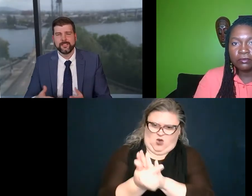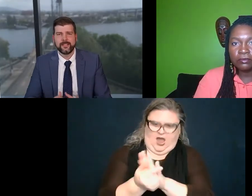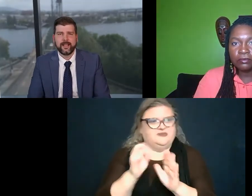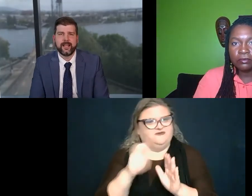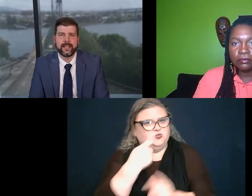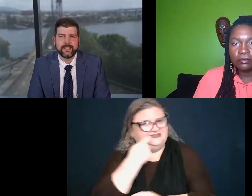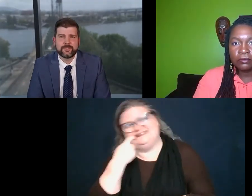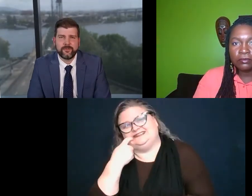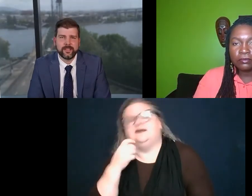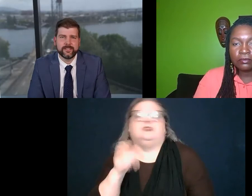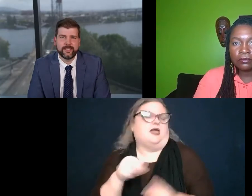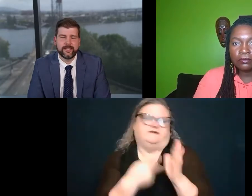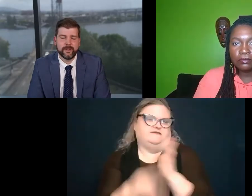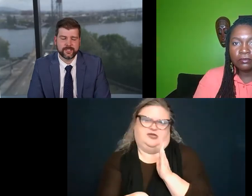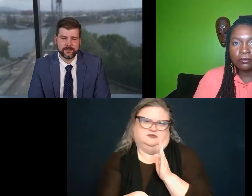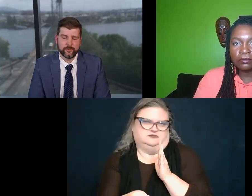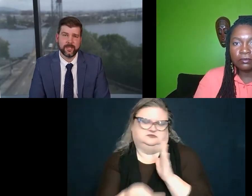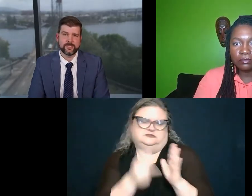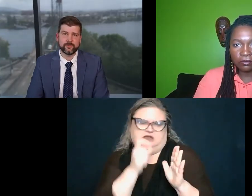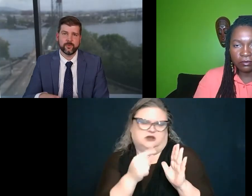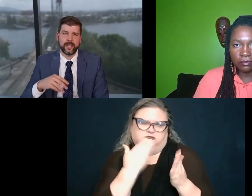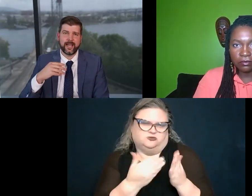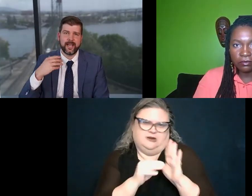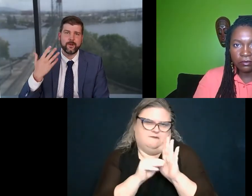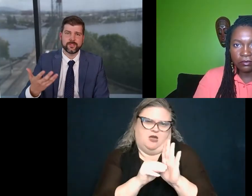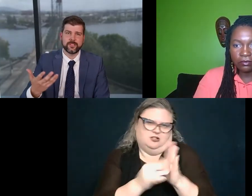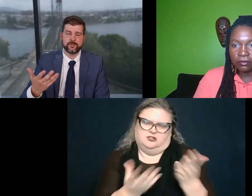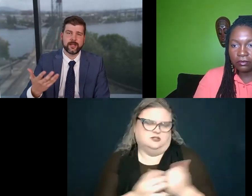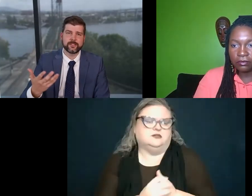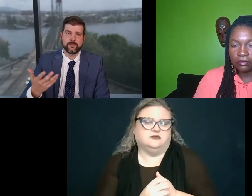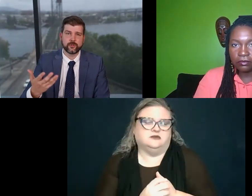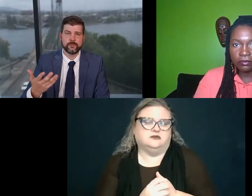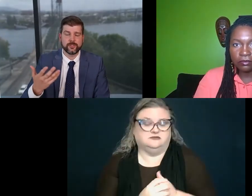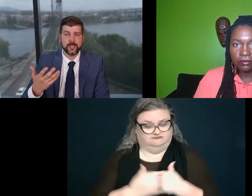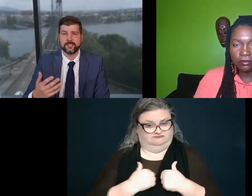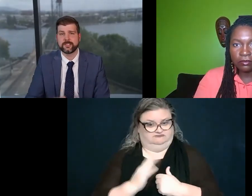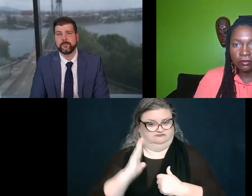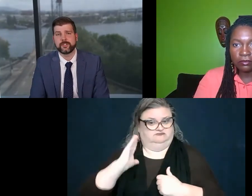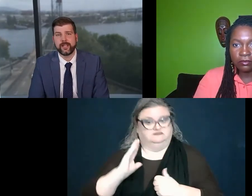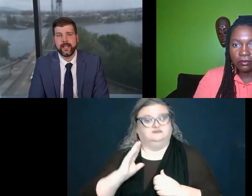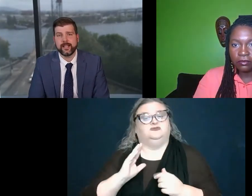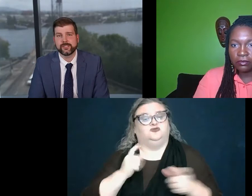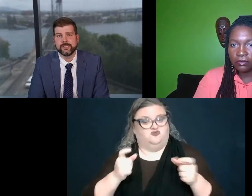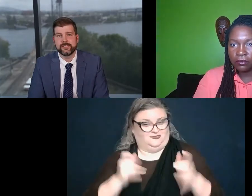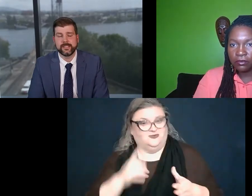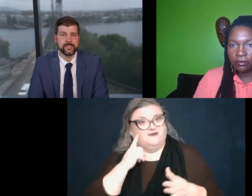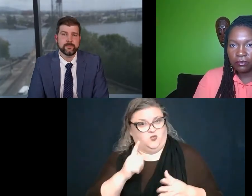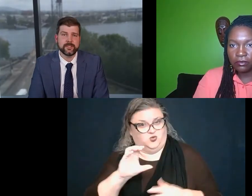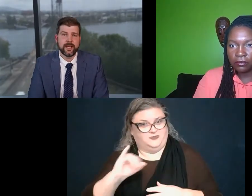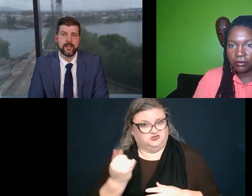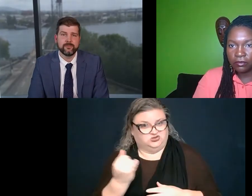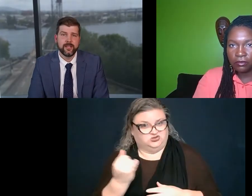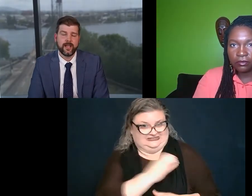model. And it's failed in a bunch of different ways. When I was the director of the Criminal Justice Commission, I actually did a